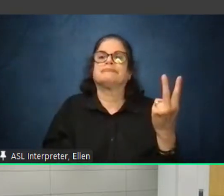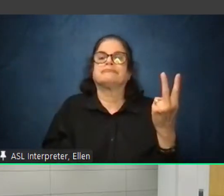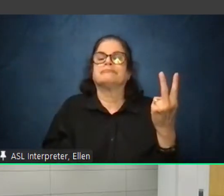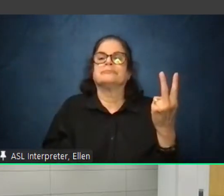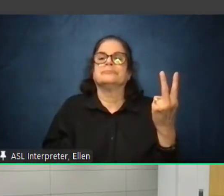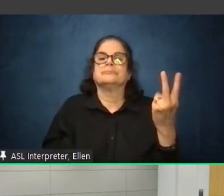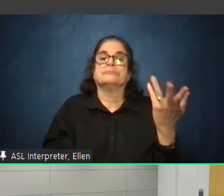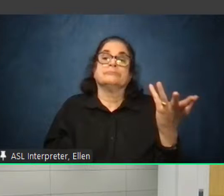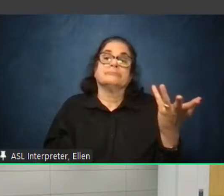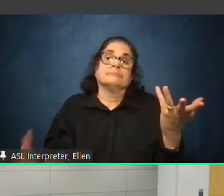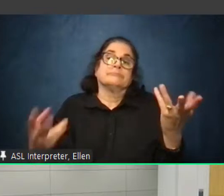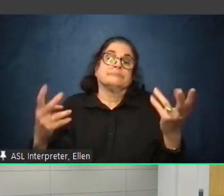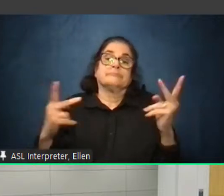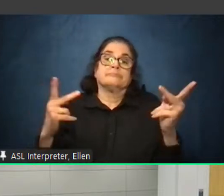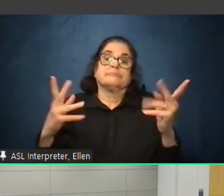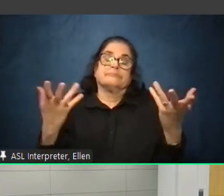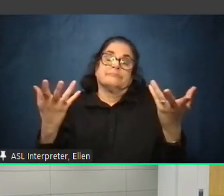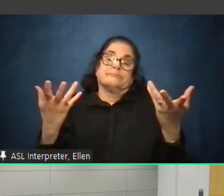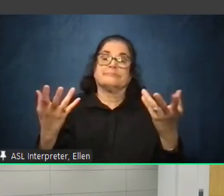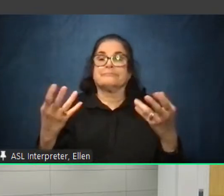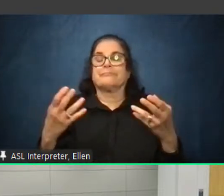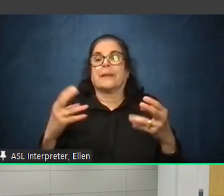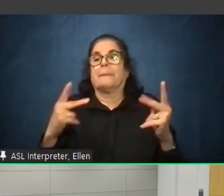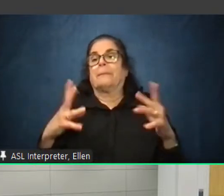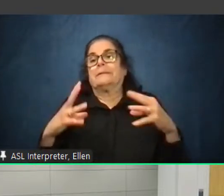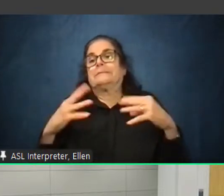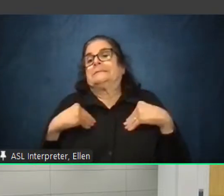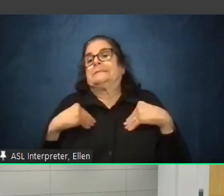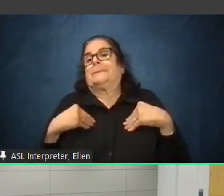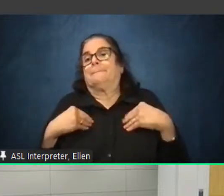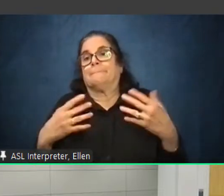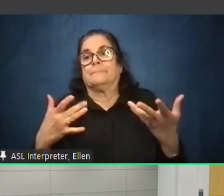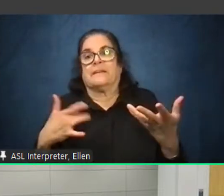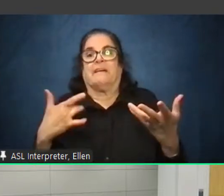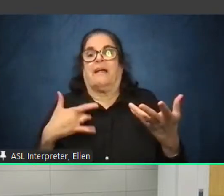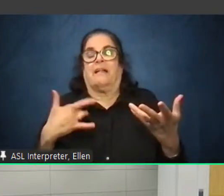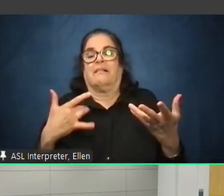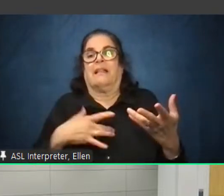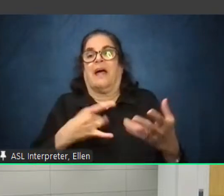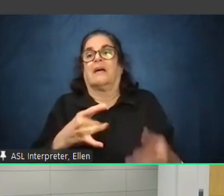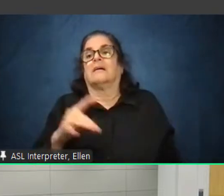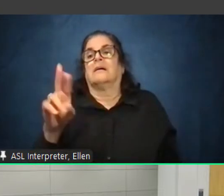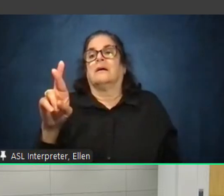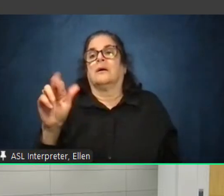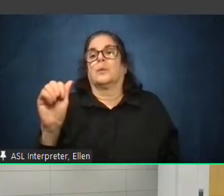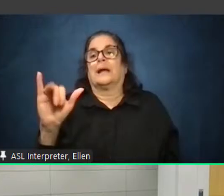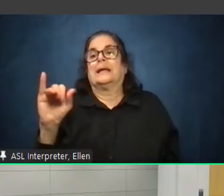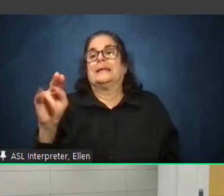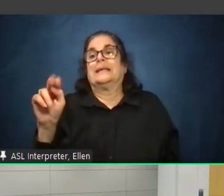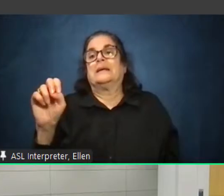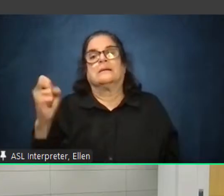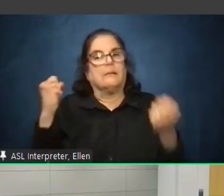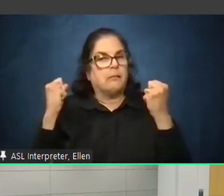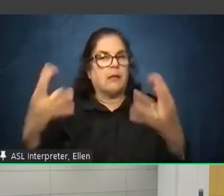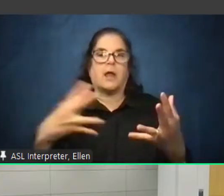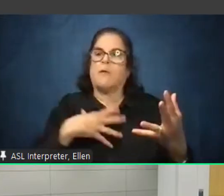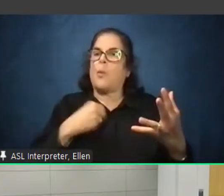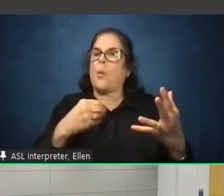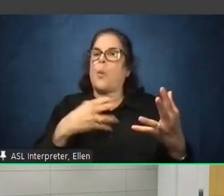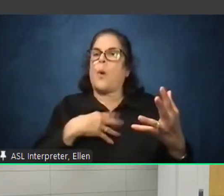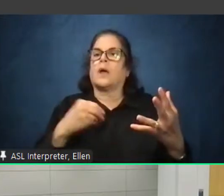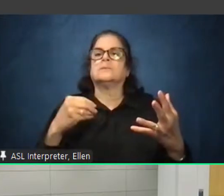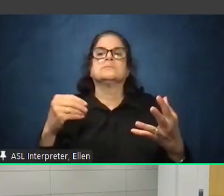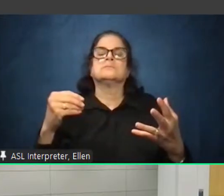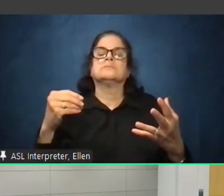that's kind of where the world's at right now. So. You'll see like Racine also has a lot of white subway tile. From a lighting